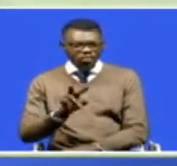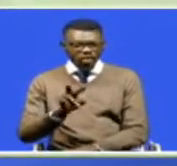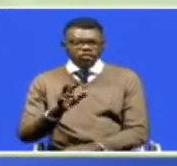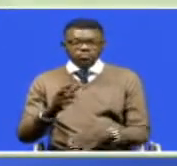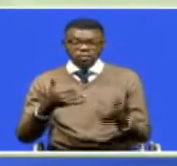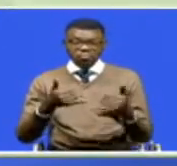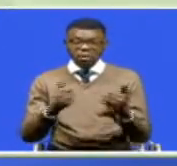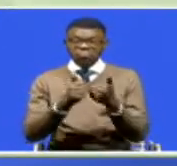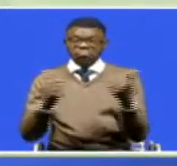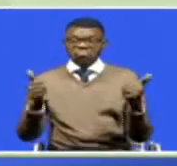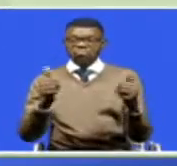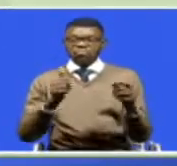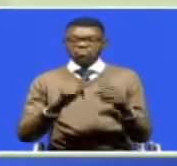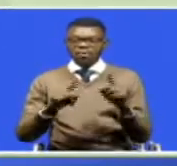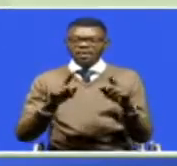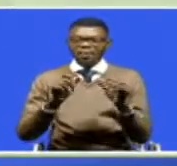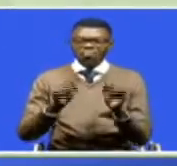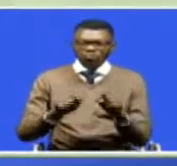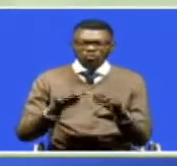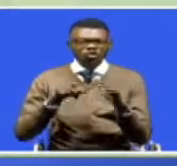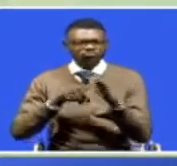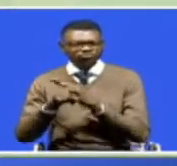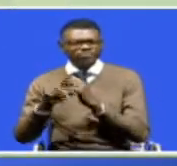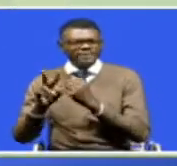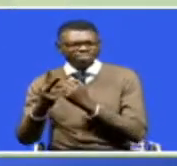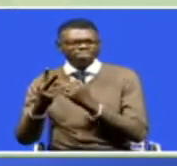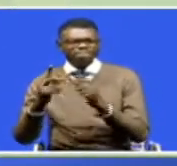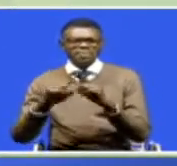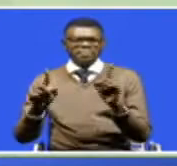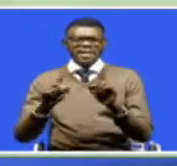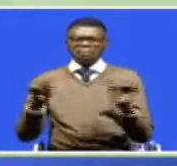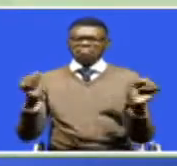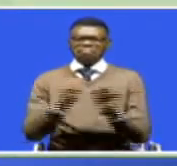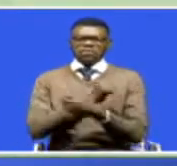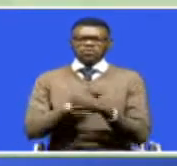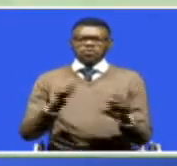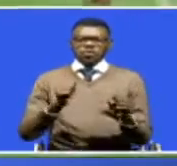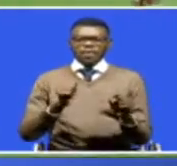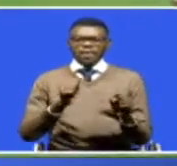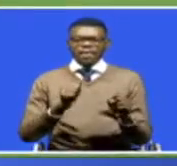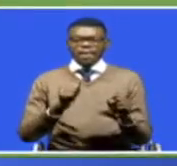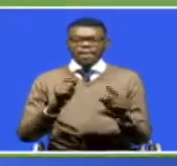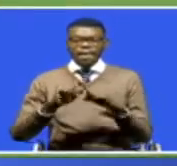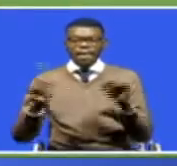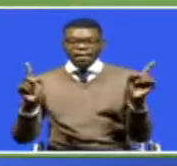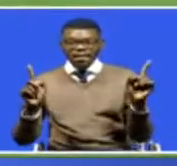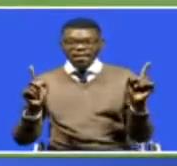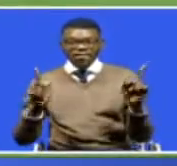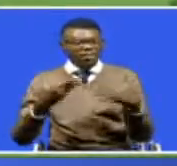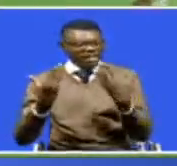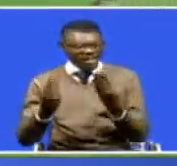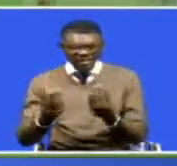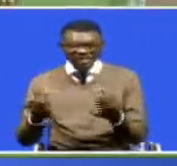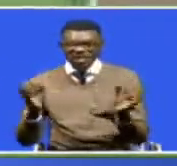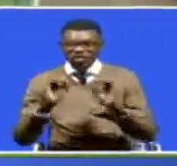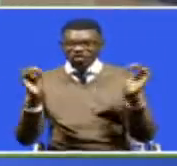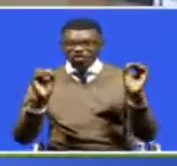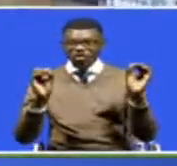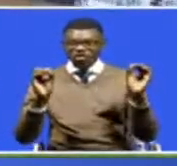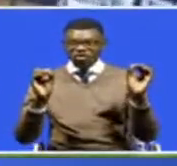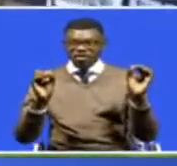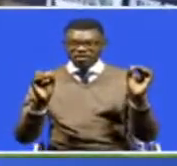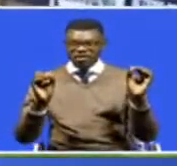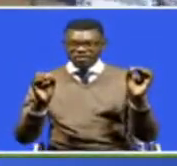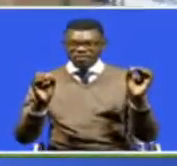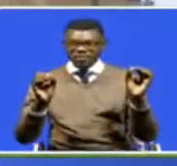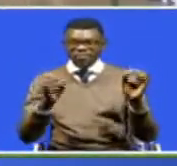but I think we can score the second goal. We don't score, and of course our game is not was not easy.